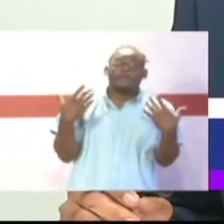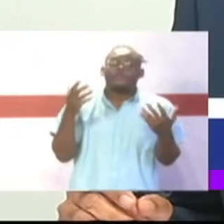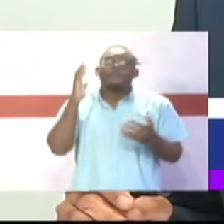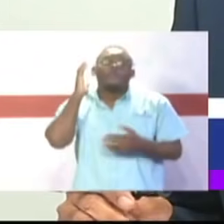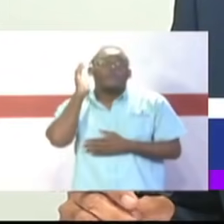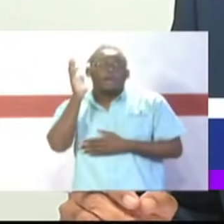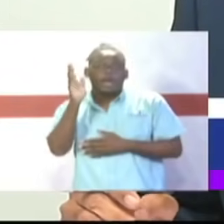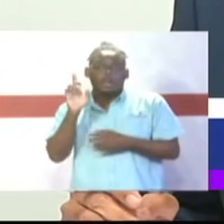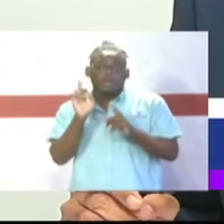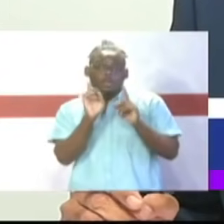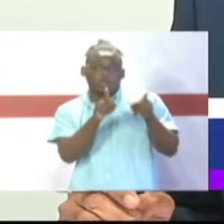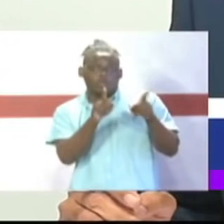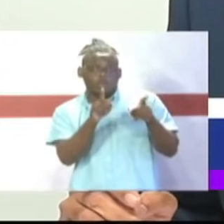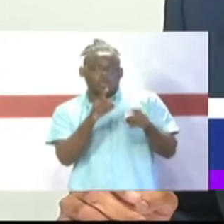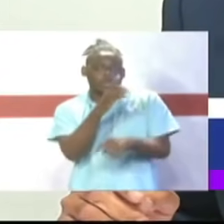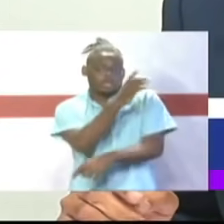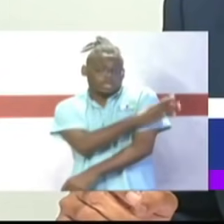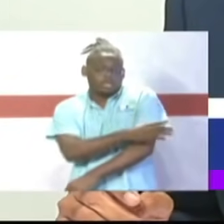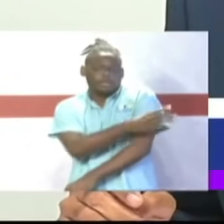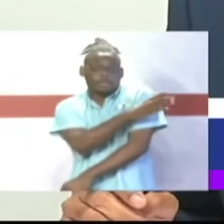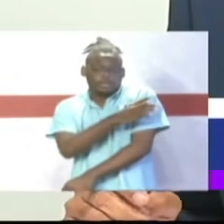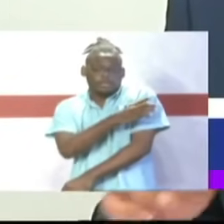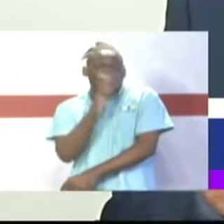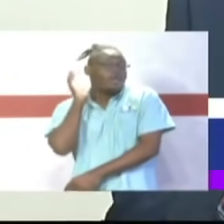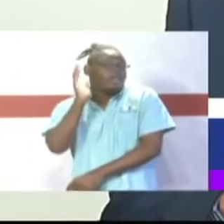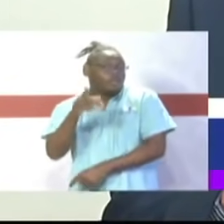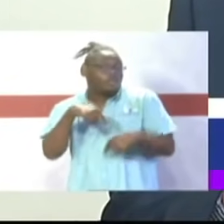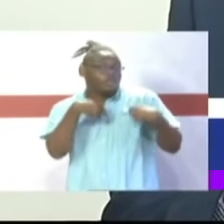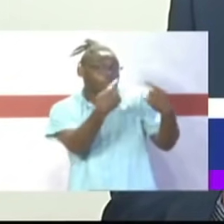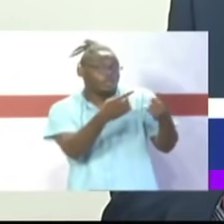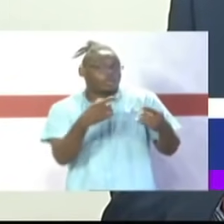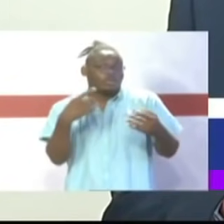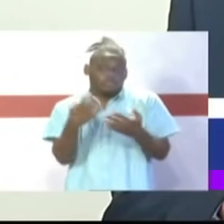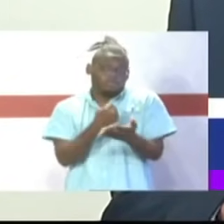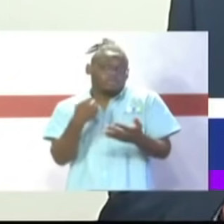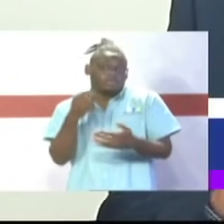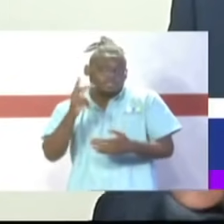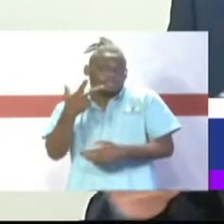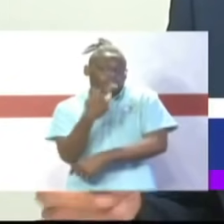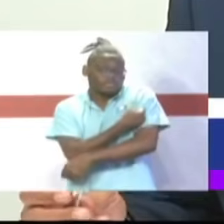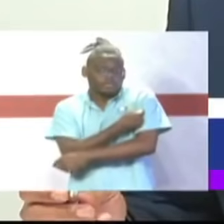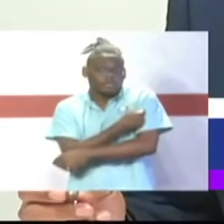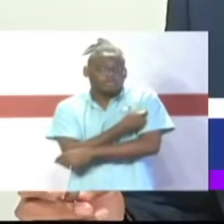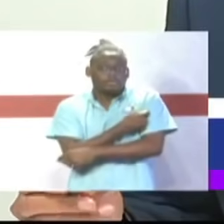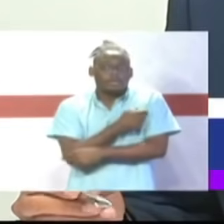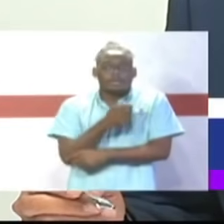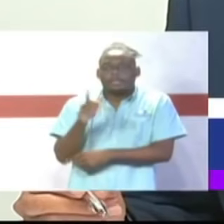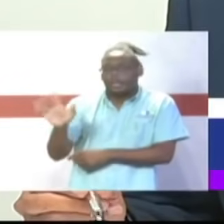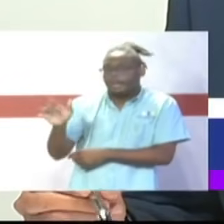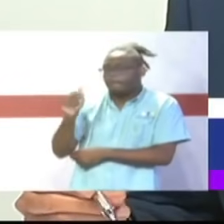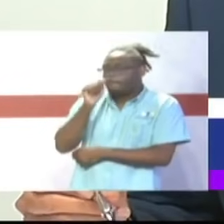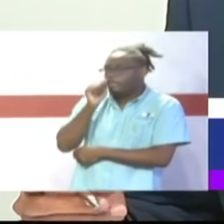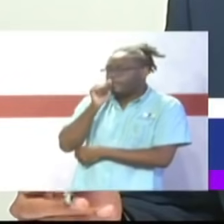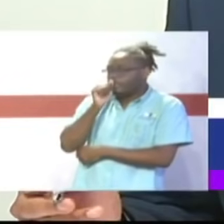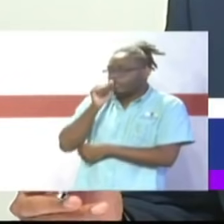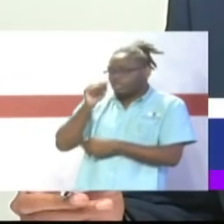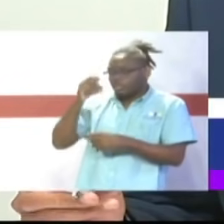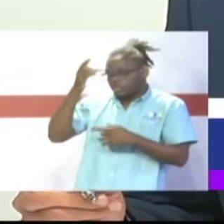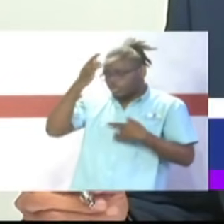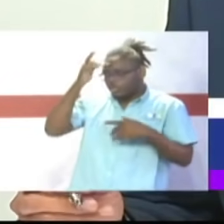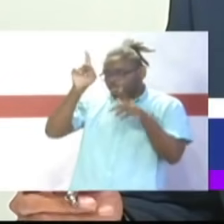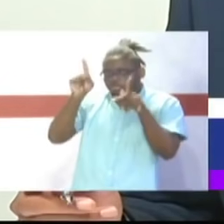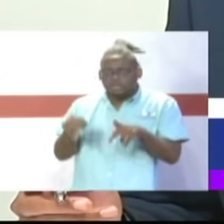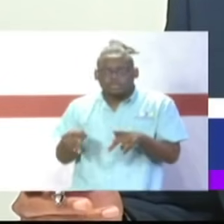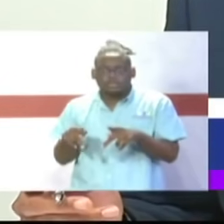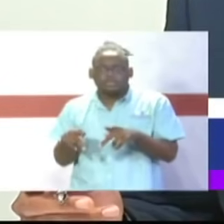clinic setting. If you're a private patient, you come into us with a referral letter. Same thing with HIV/AIDS. We treat